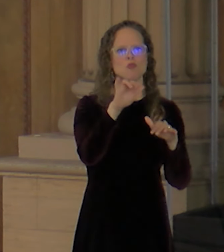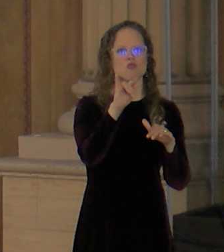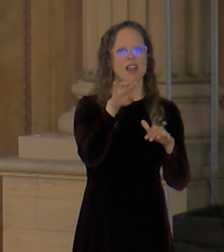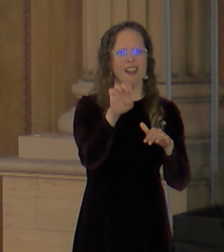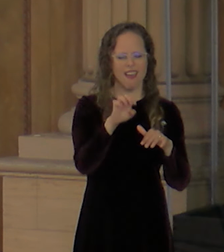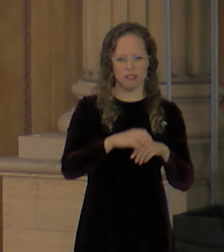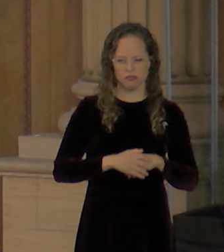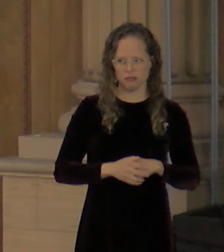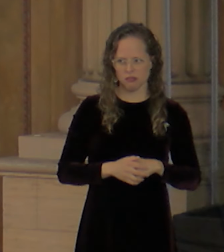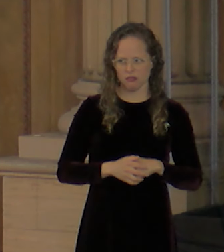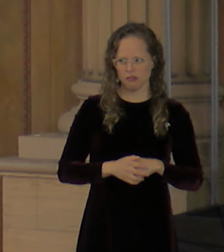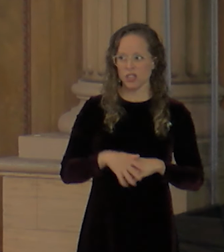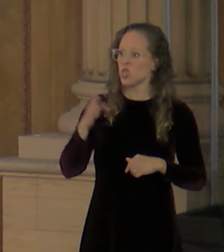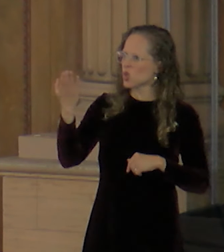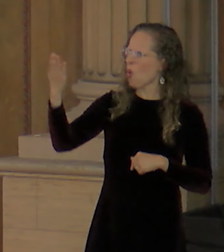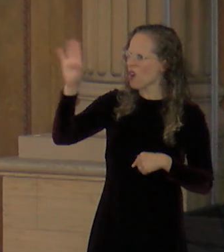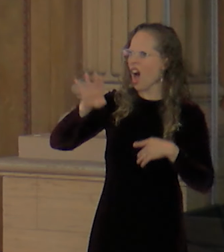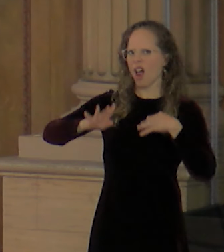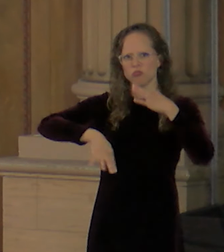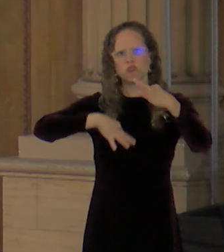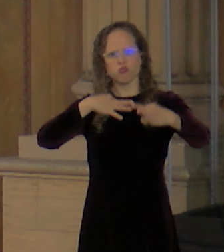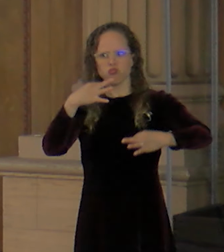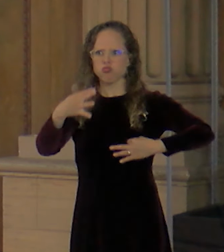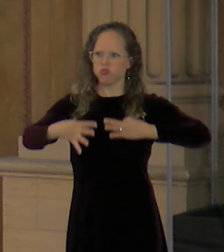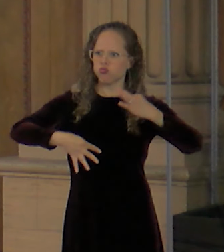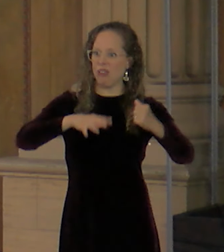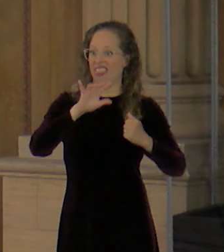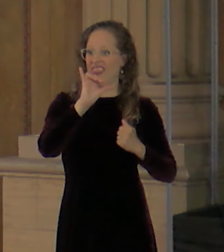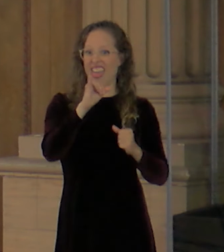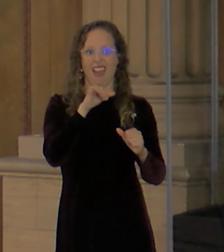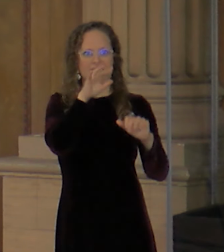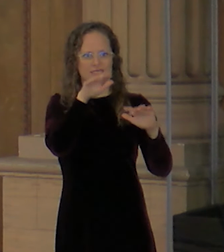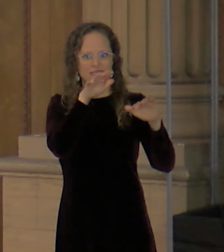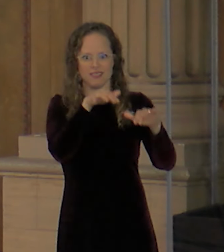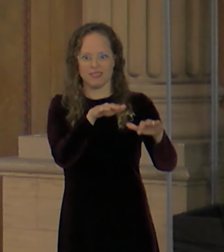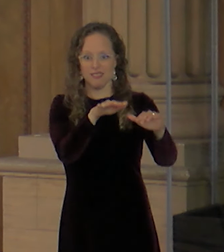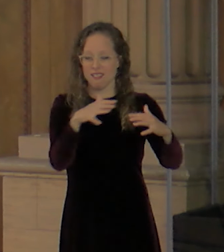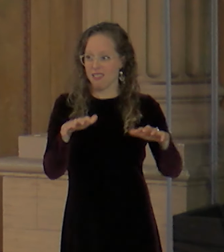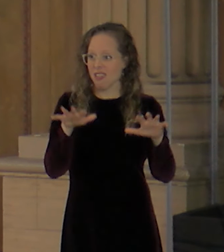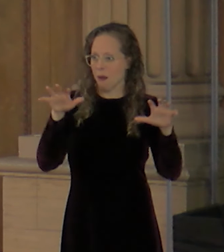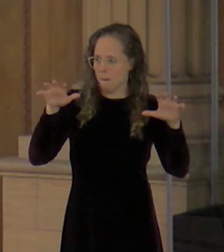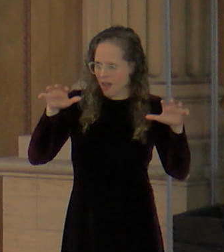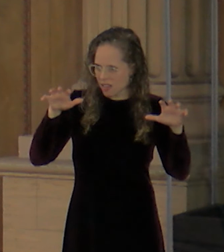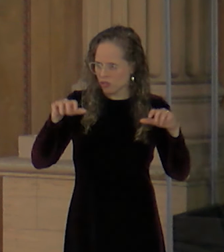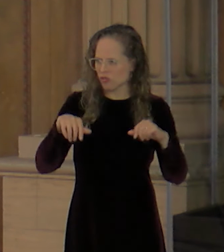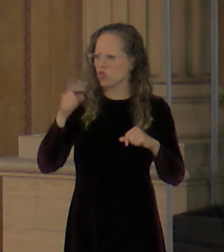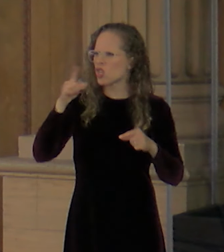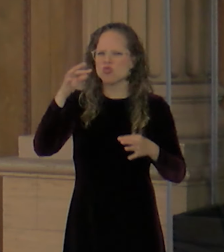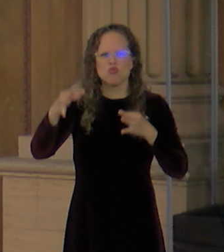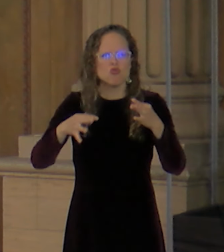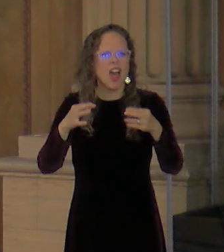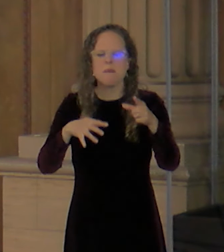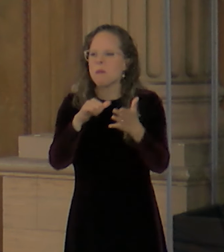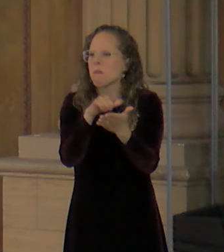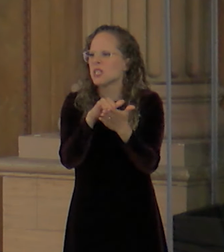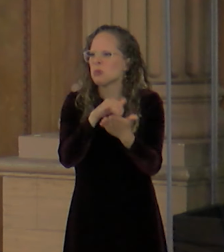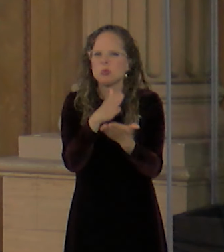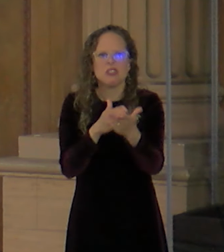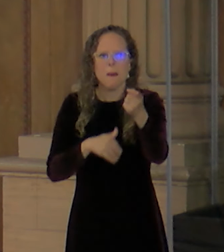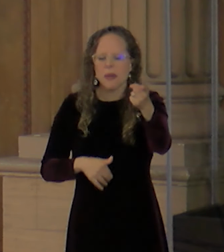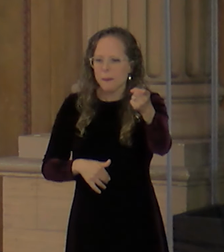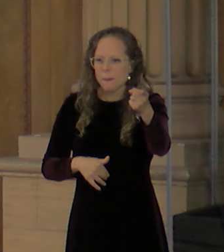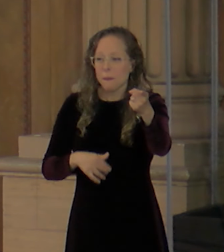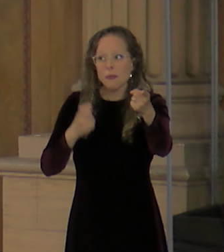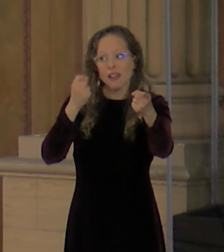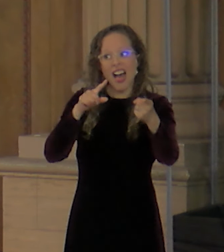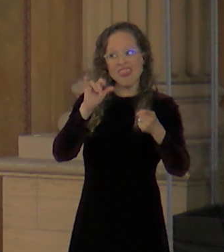So God describes this sea monster, and he emphasizes his strength and his power and his unstoppability. And in many ways, Leviathan